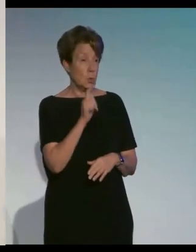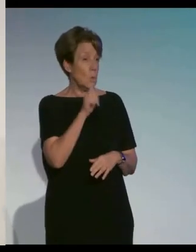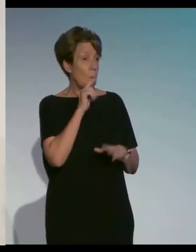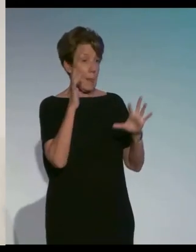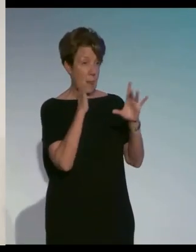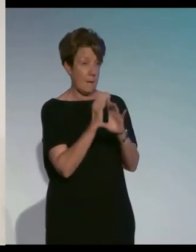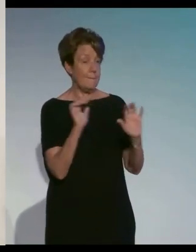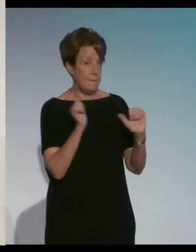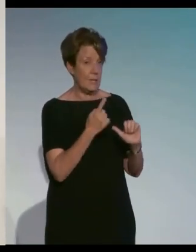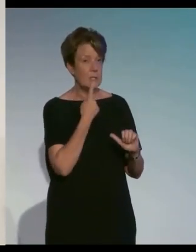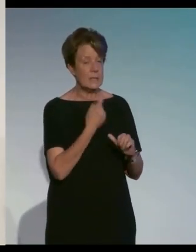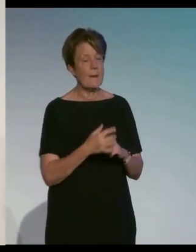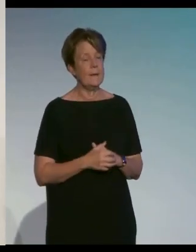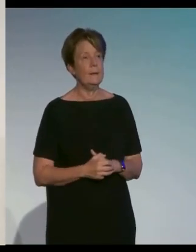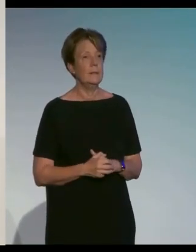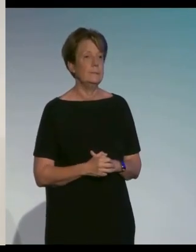saying that